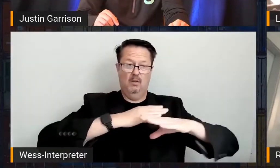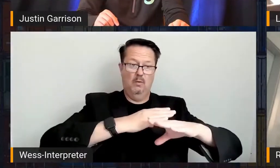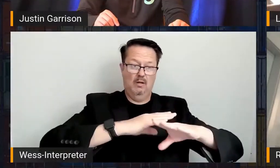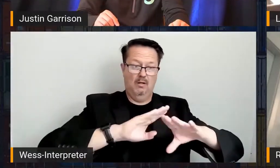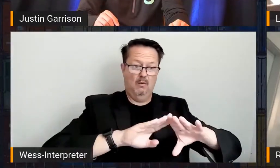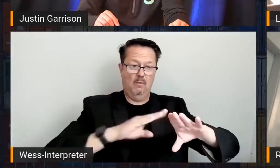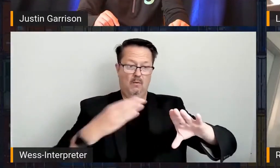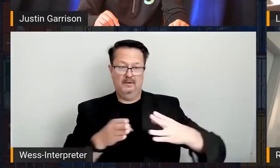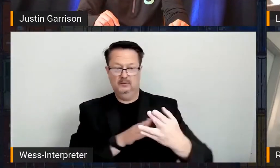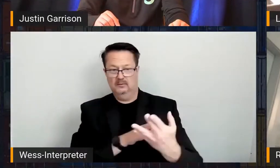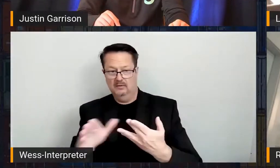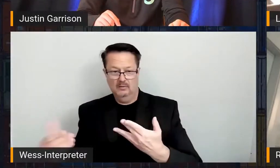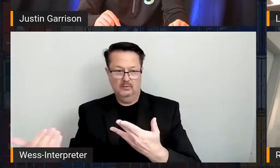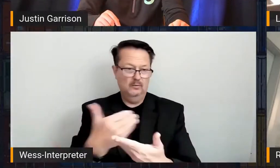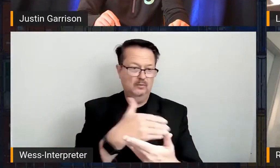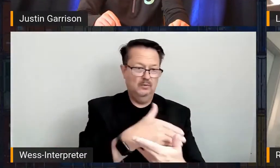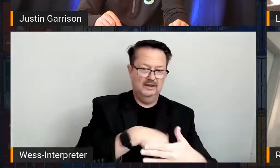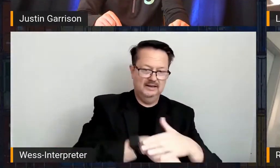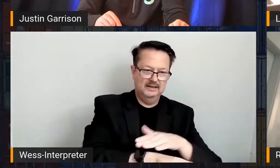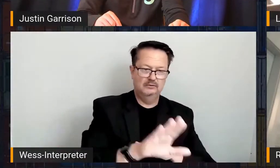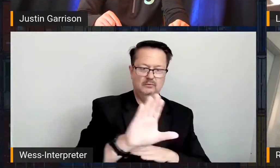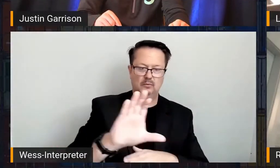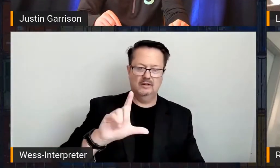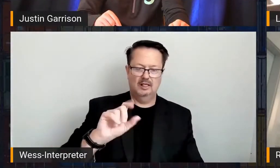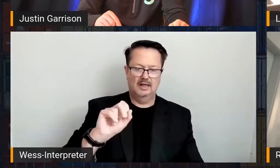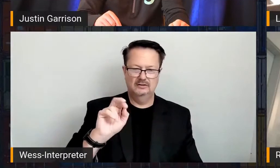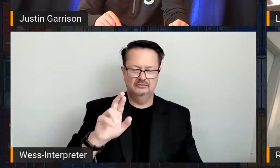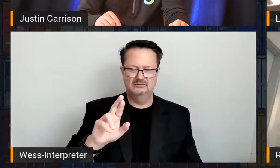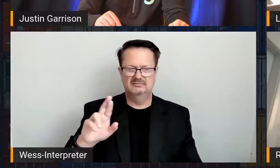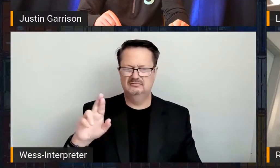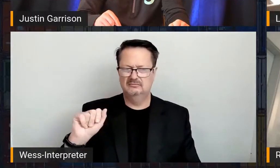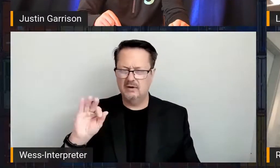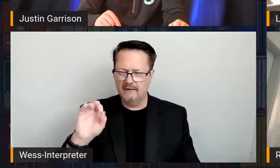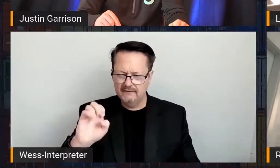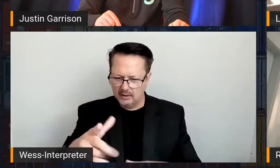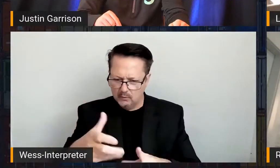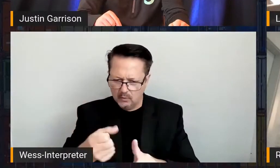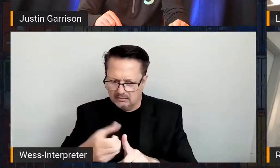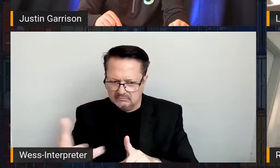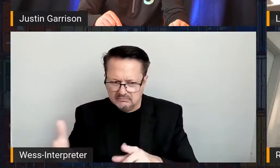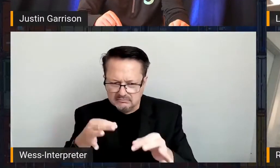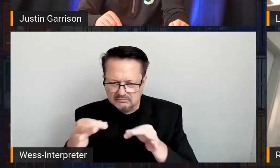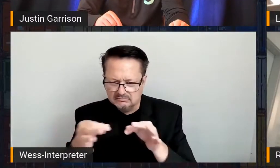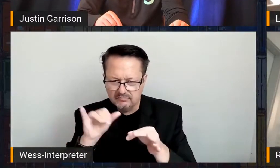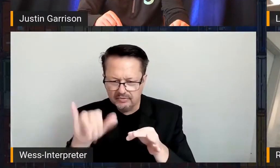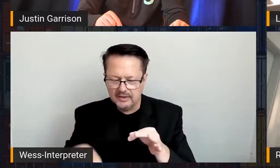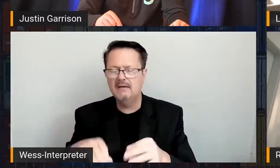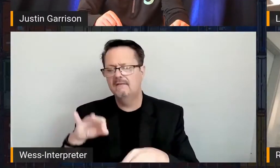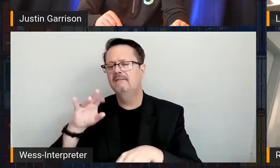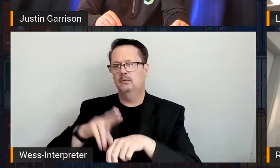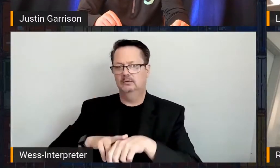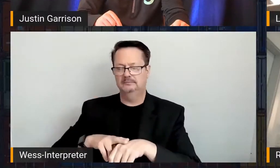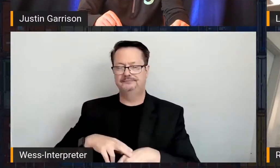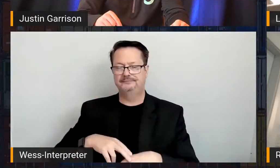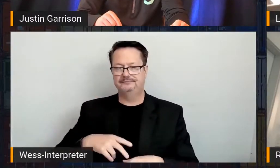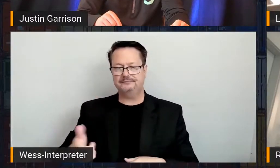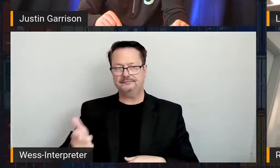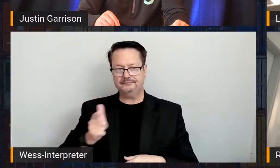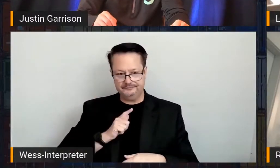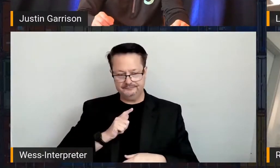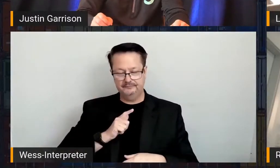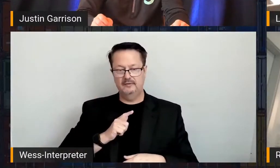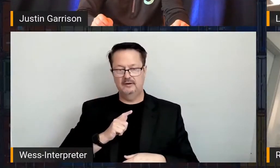AWS reach into your cluster? But, Raphael, you want to comment on that? Sure. Yeah, of course. So actually,